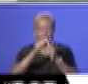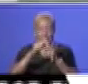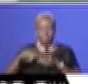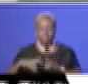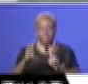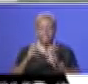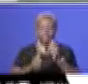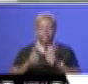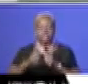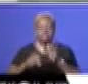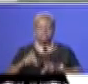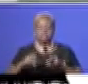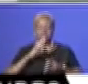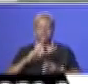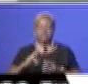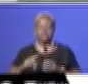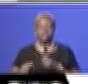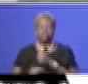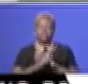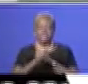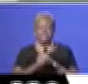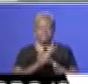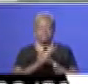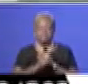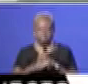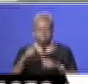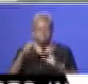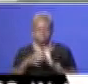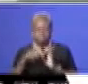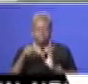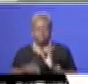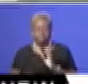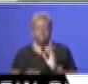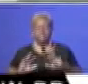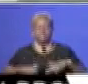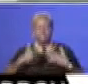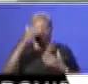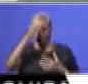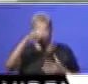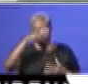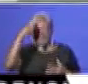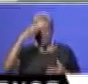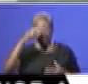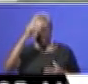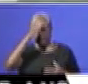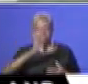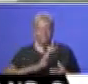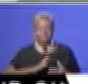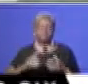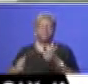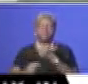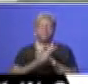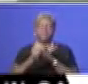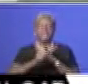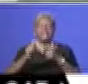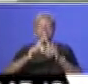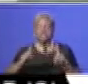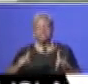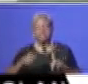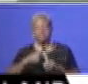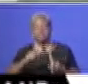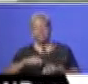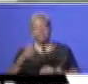people are treated, even under lockdown, the people who are young, black, and male have been treated differently from other sectors